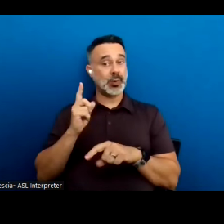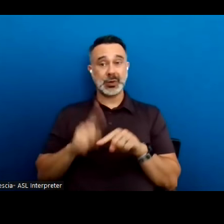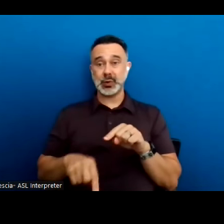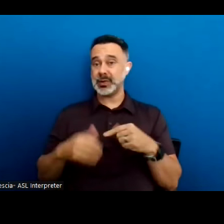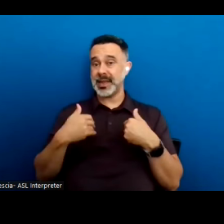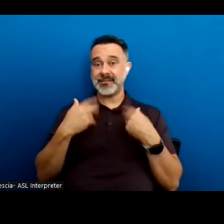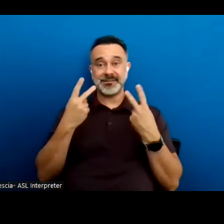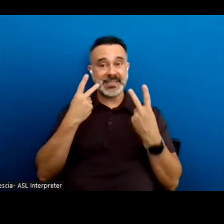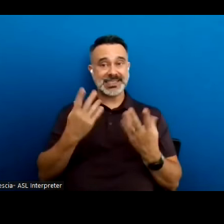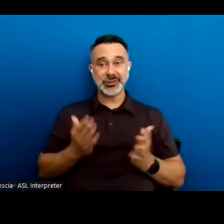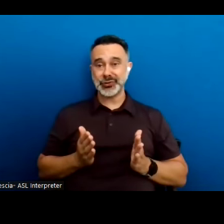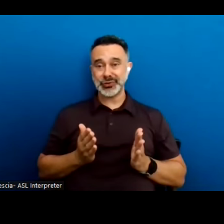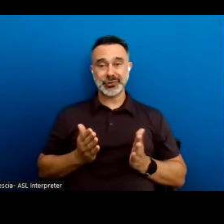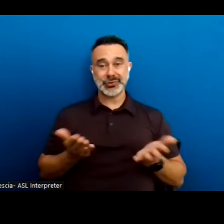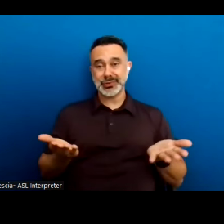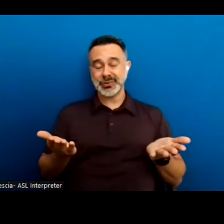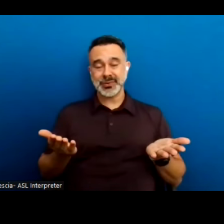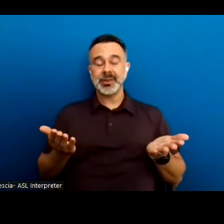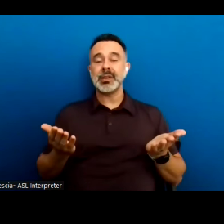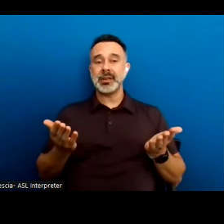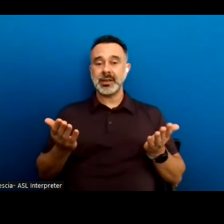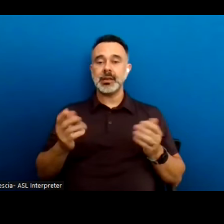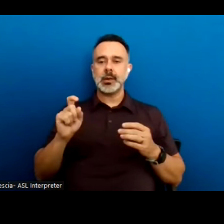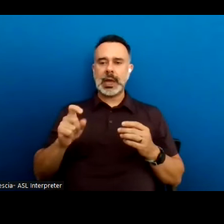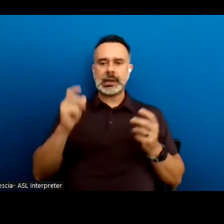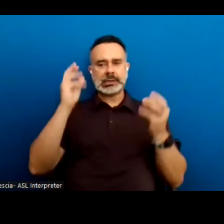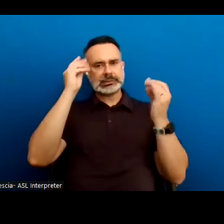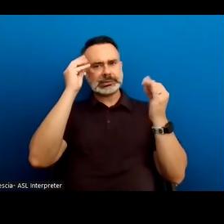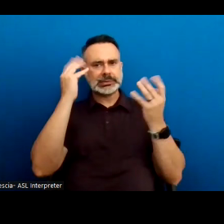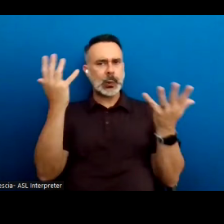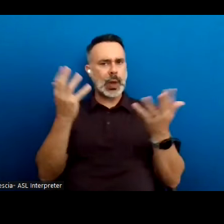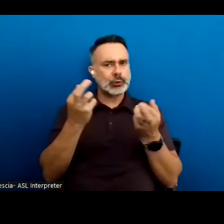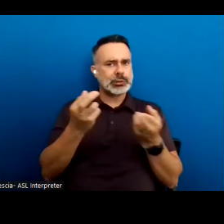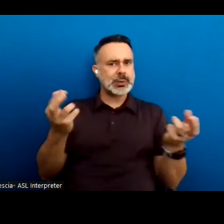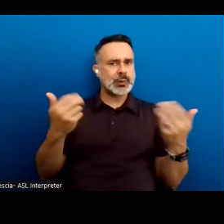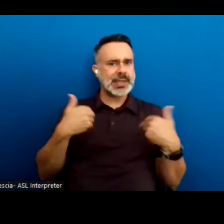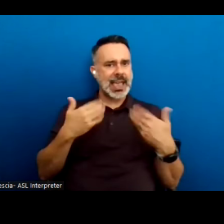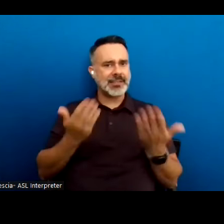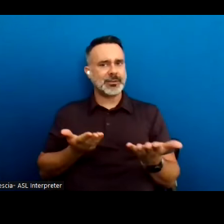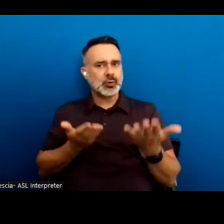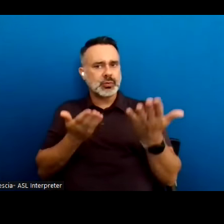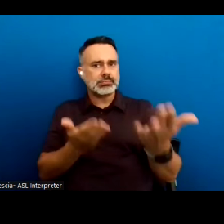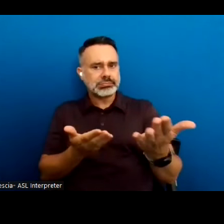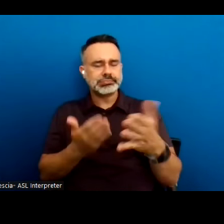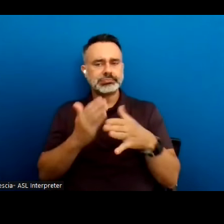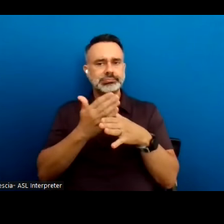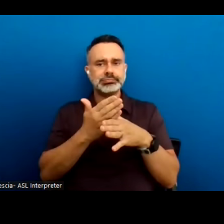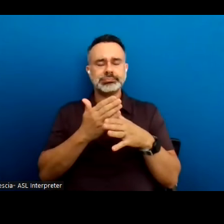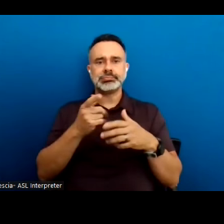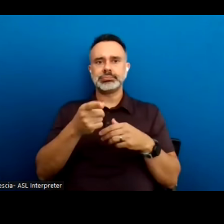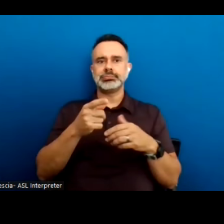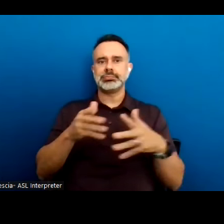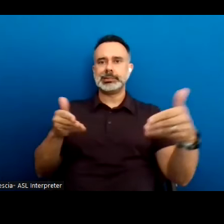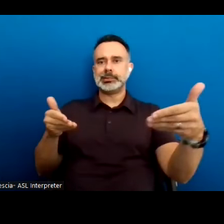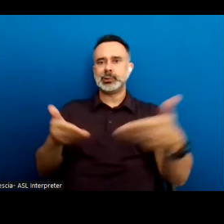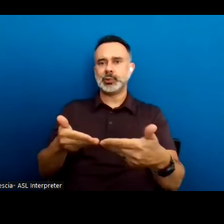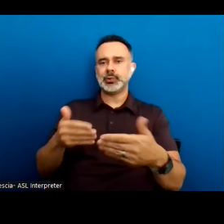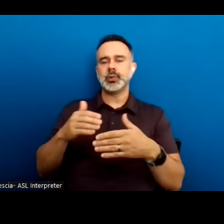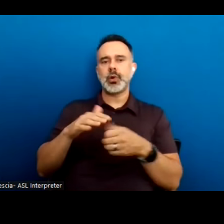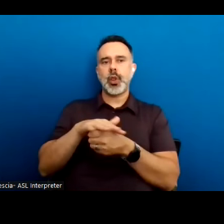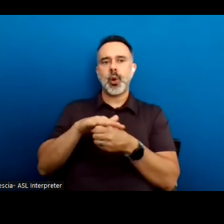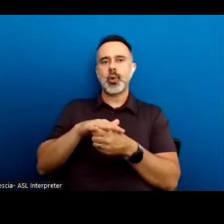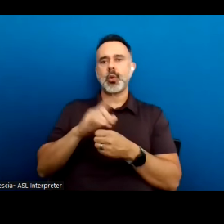visitors, right? So we had to think about the resources that we could do to introduce them to their local